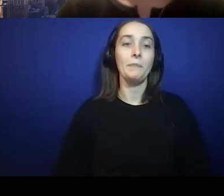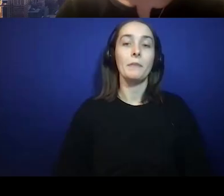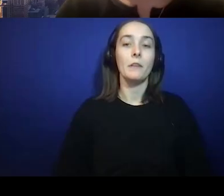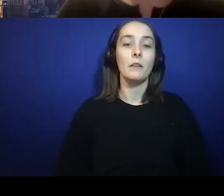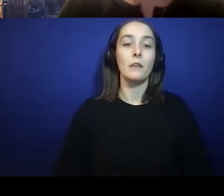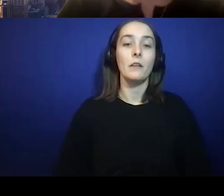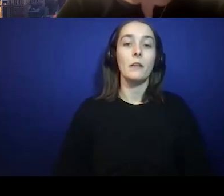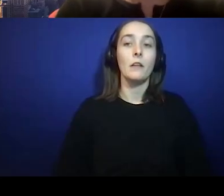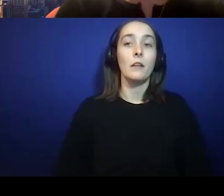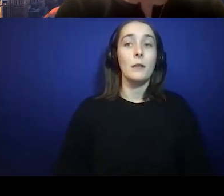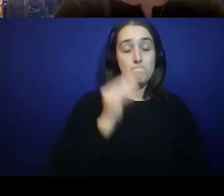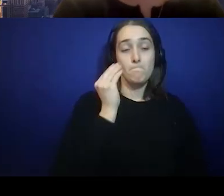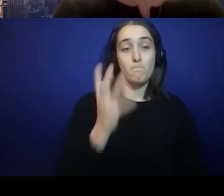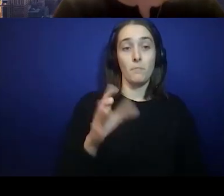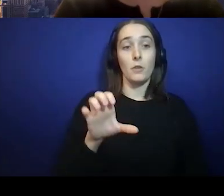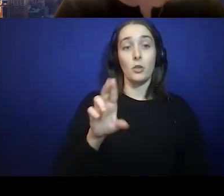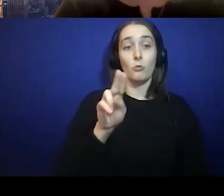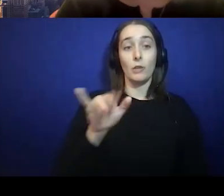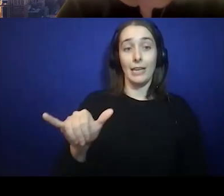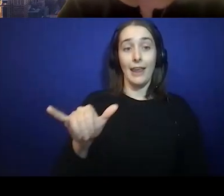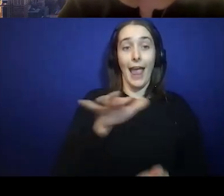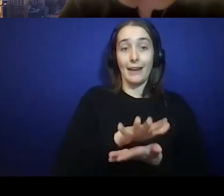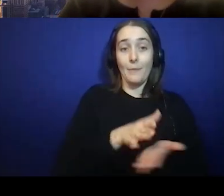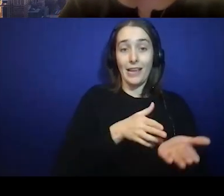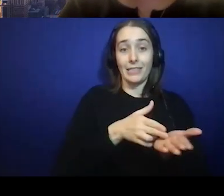Please note that the CUNY academic